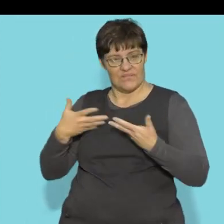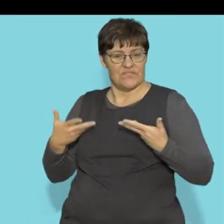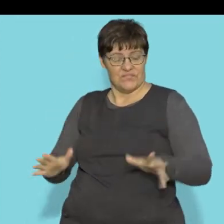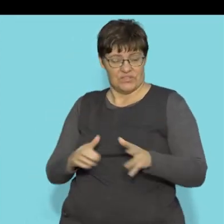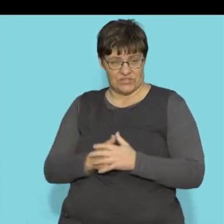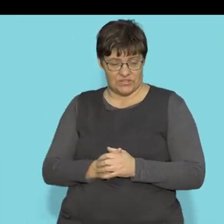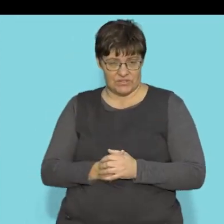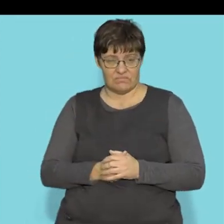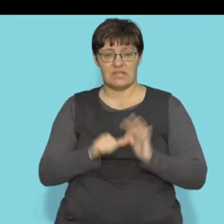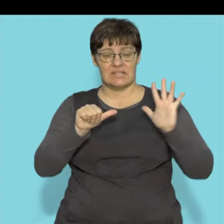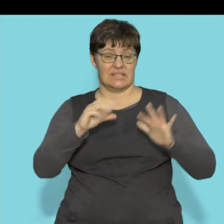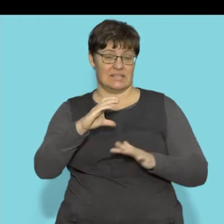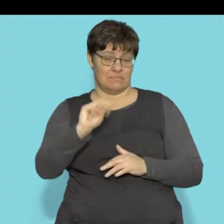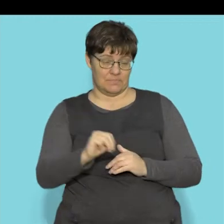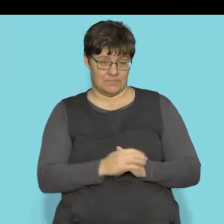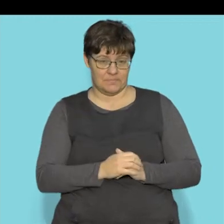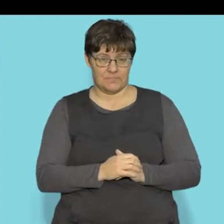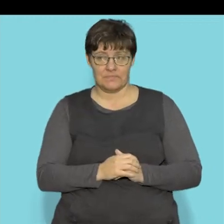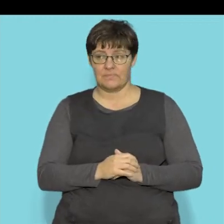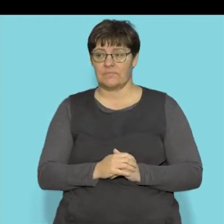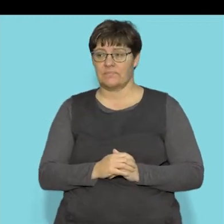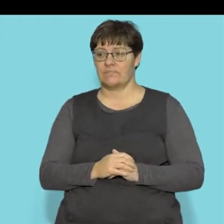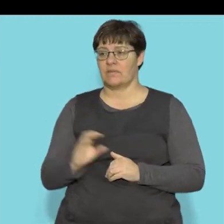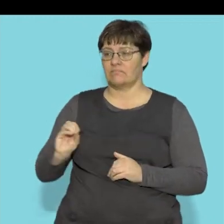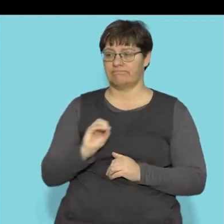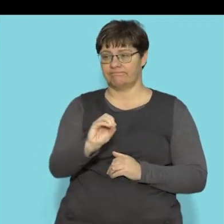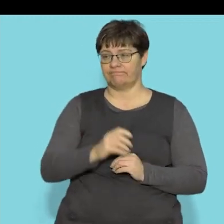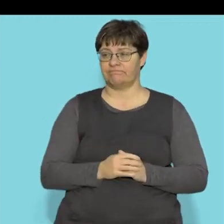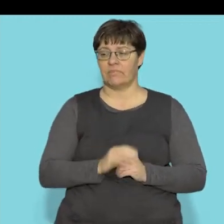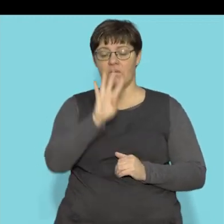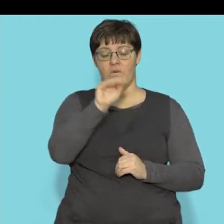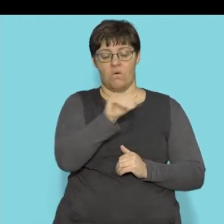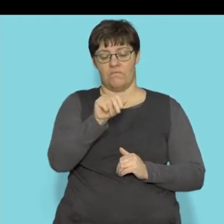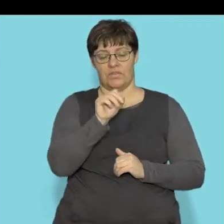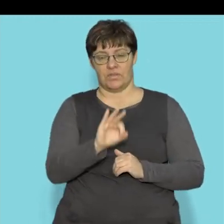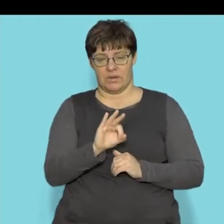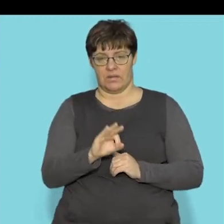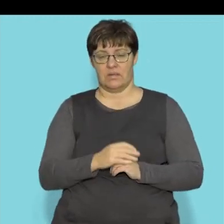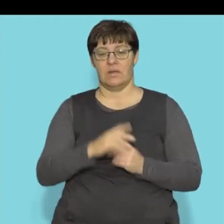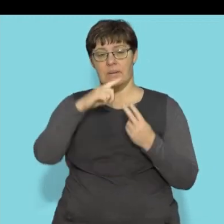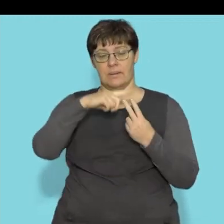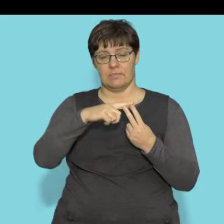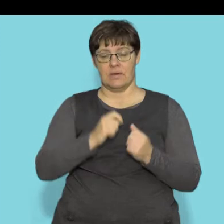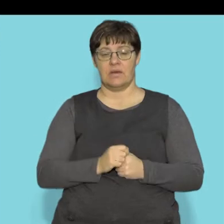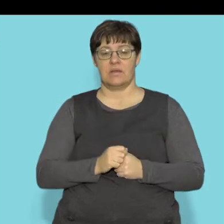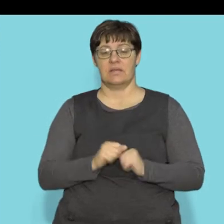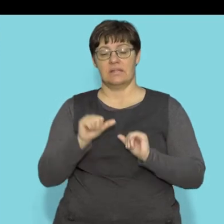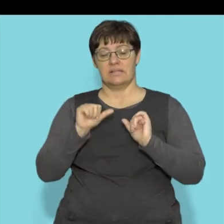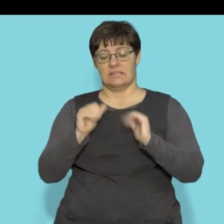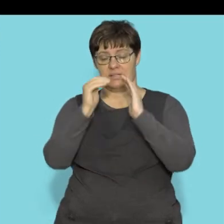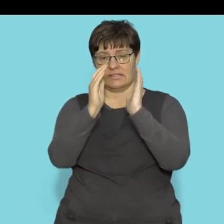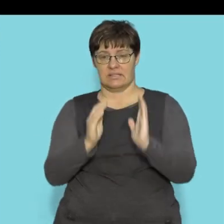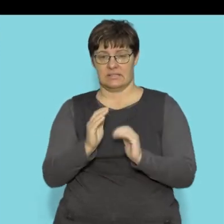as 6 centimeters. So I'm going to fill that in. So it's going to be 4/3 pi times